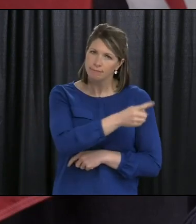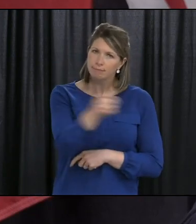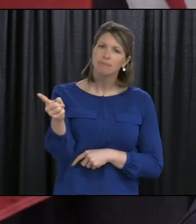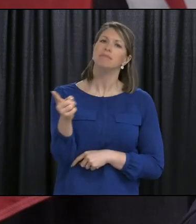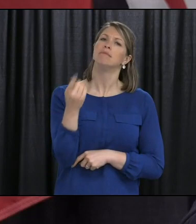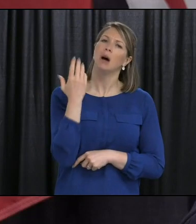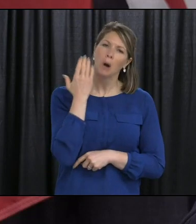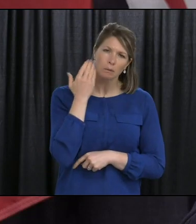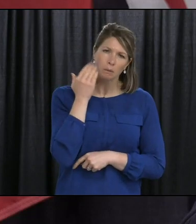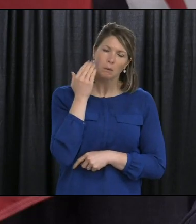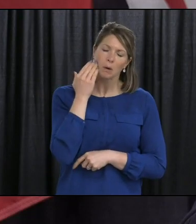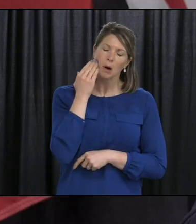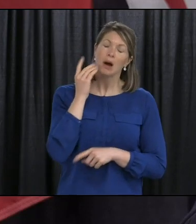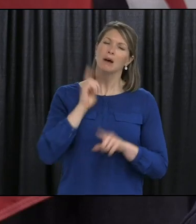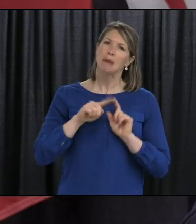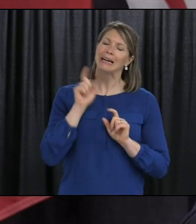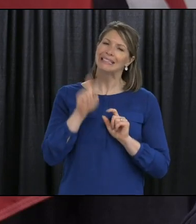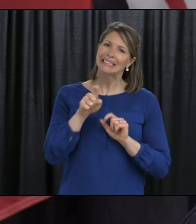cautious on how we